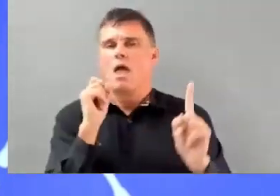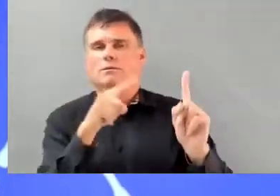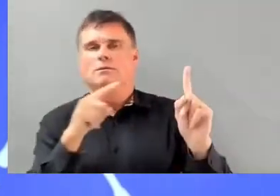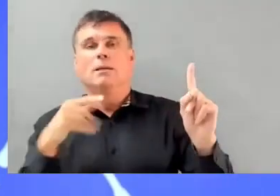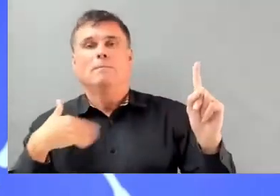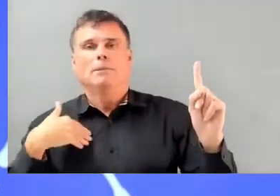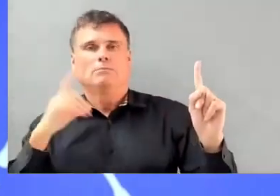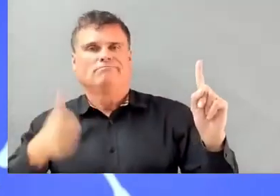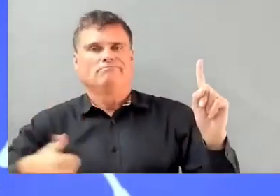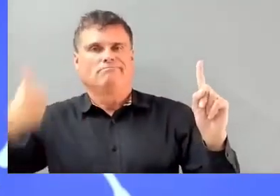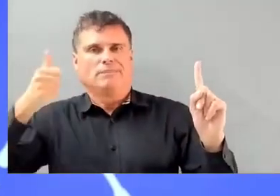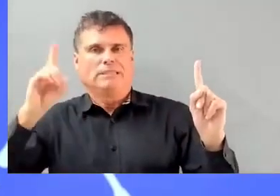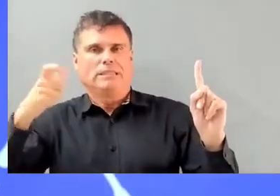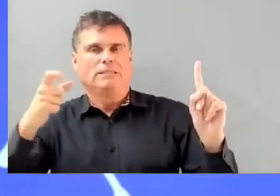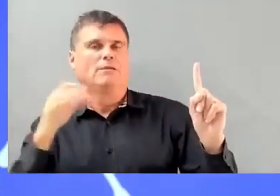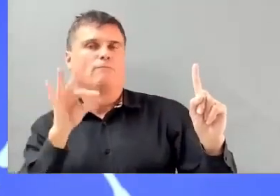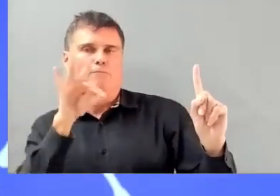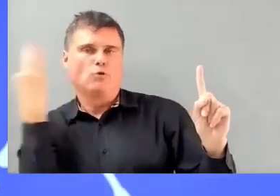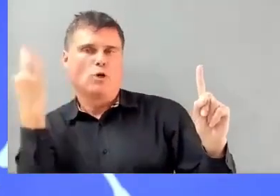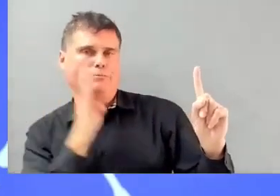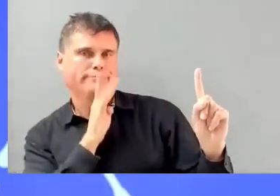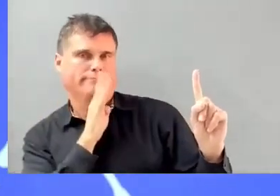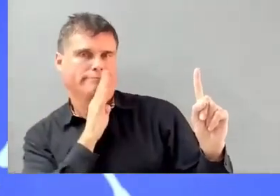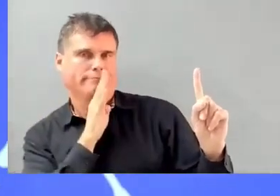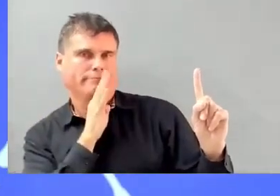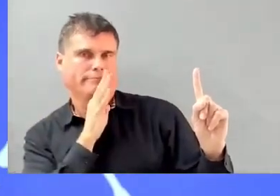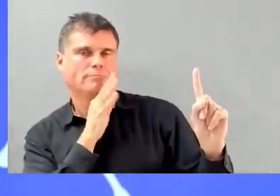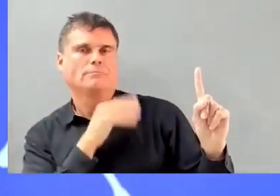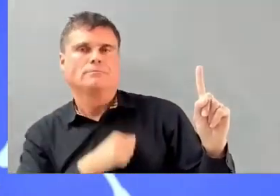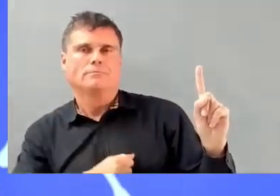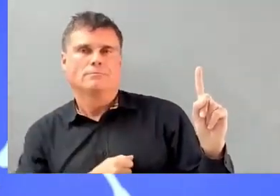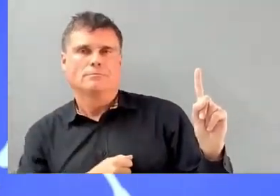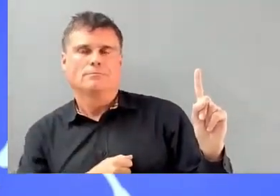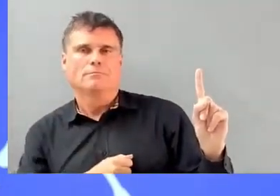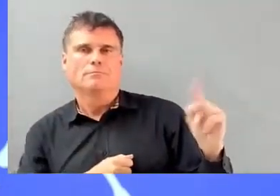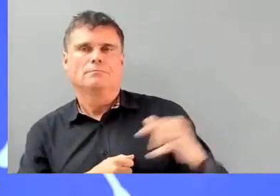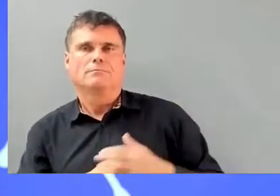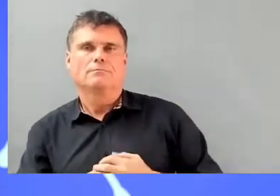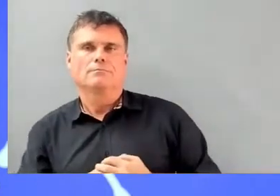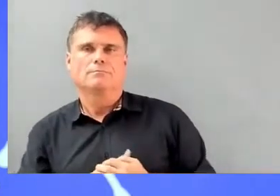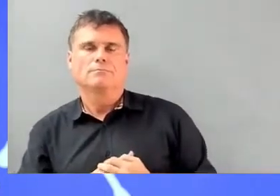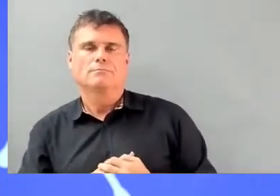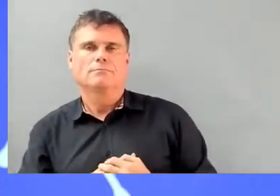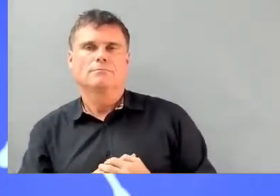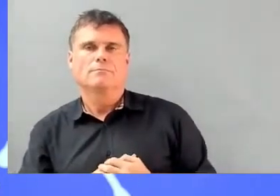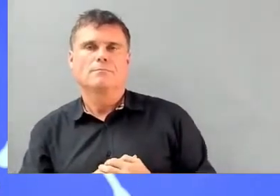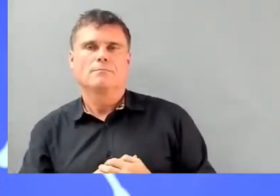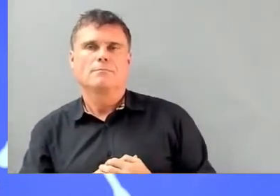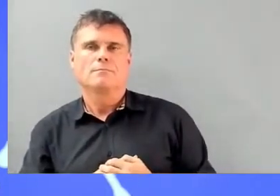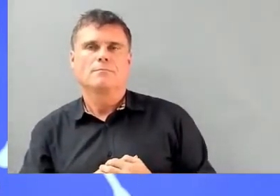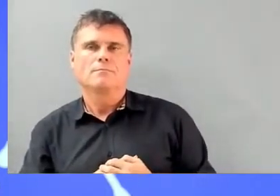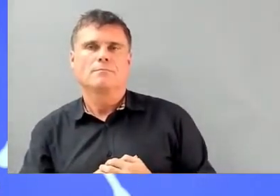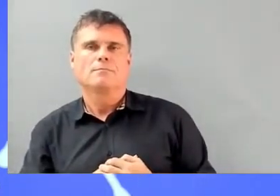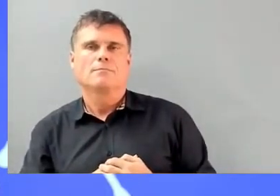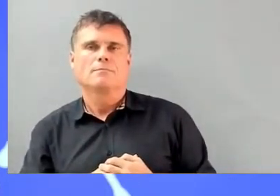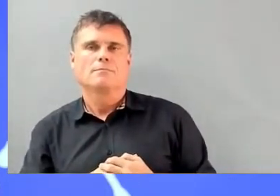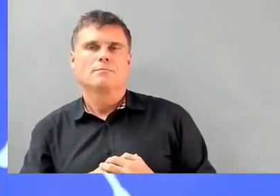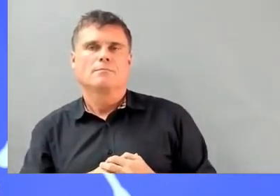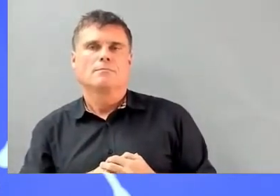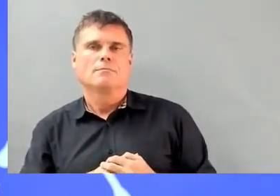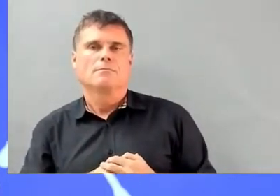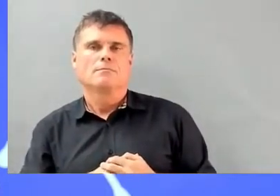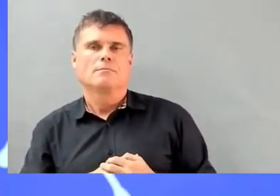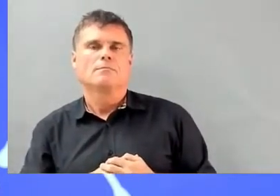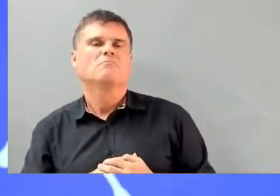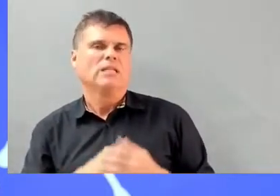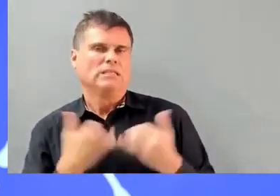Désolée. Donc, en fait, je me demandais, on parlait du fait qu'il y a 1 million de Britanno-Colombiens présentement qui n'ont pas accès à un médecin de